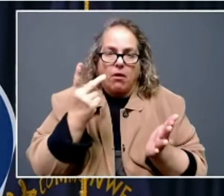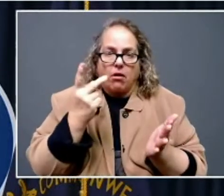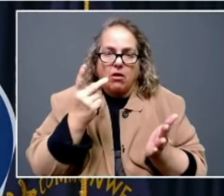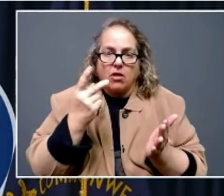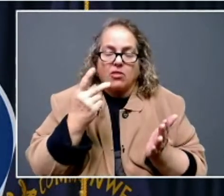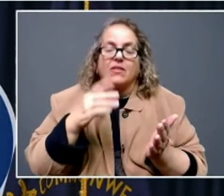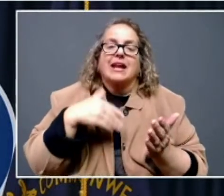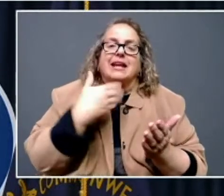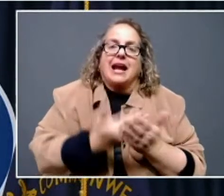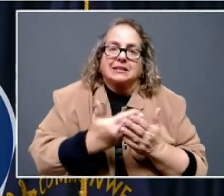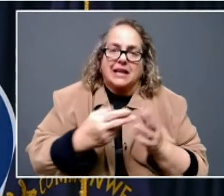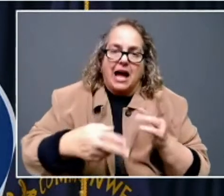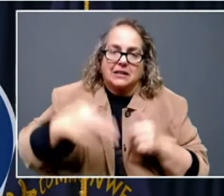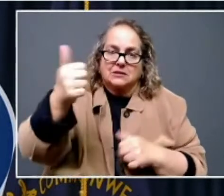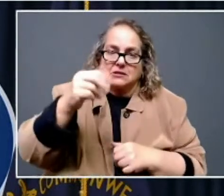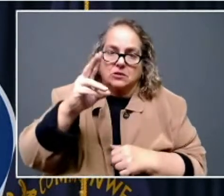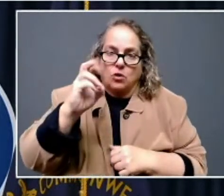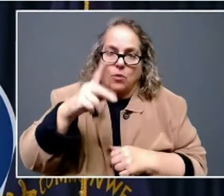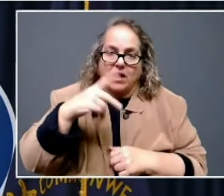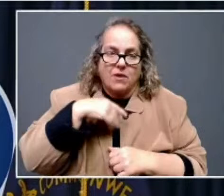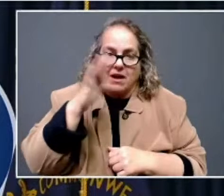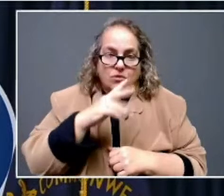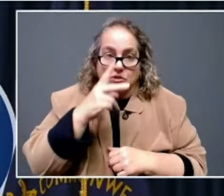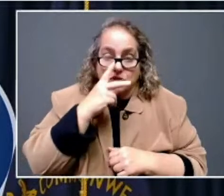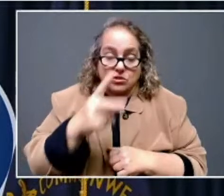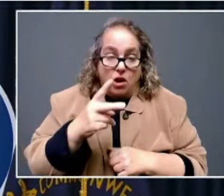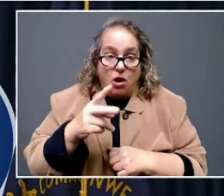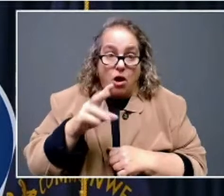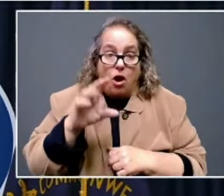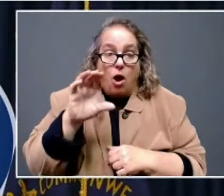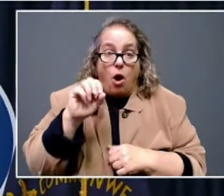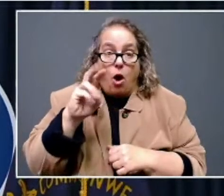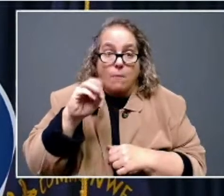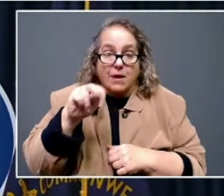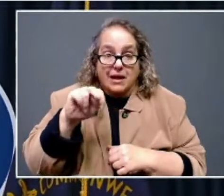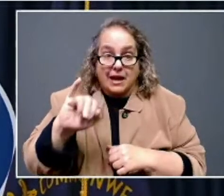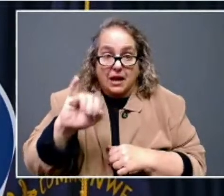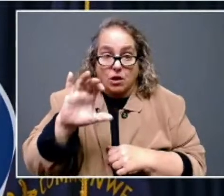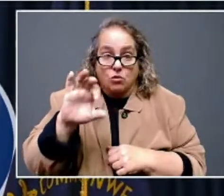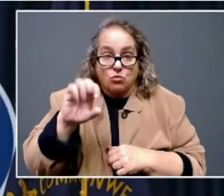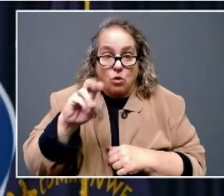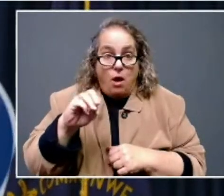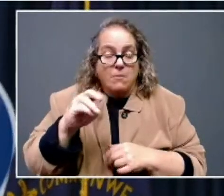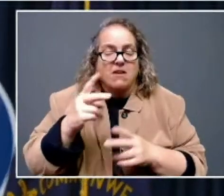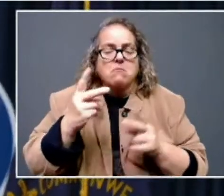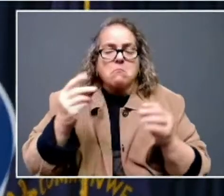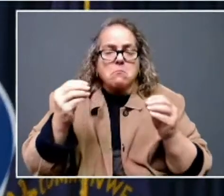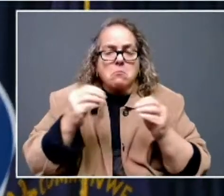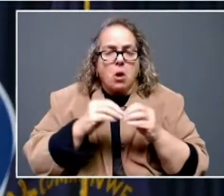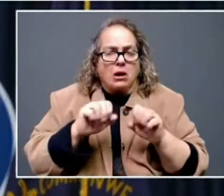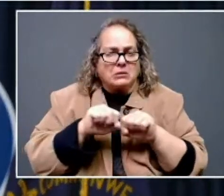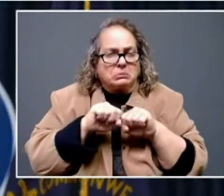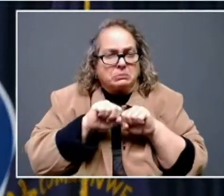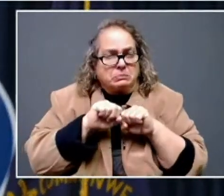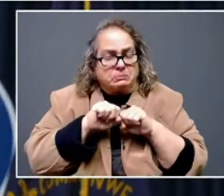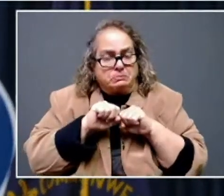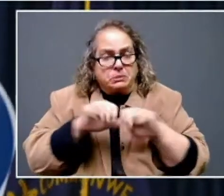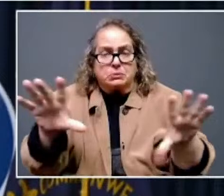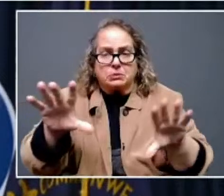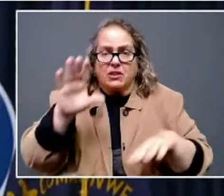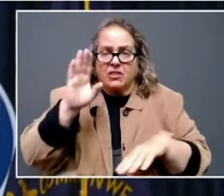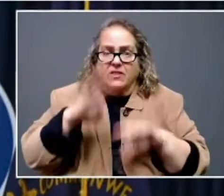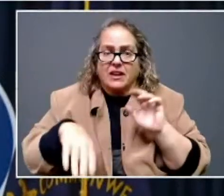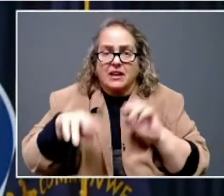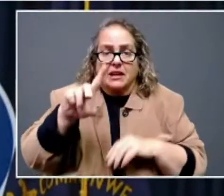that we have seen. Omicron is significantly more contagious than even the Delta variant, and if it spreads at the